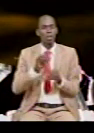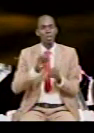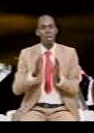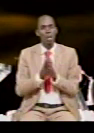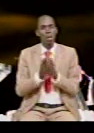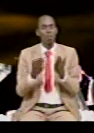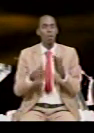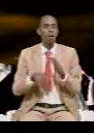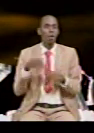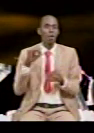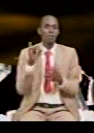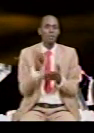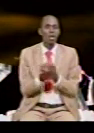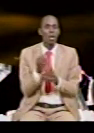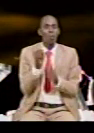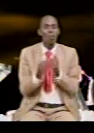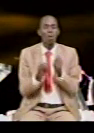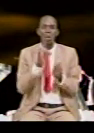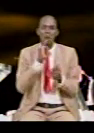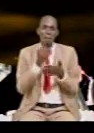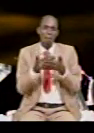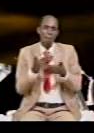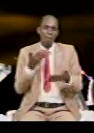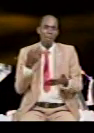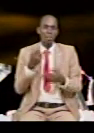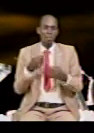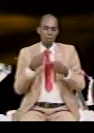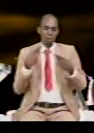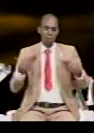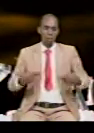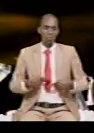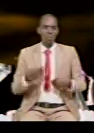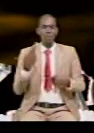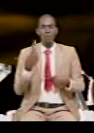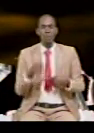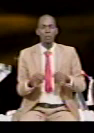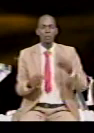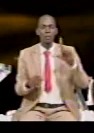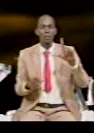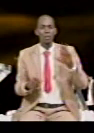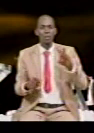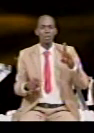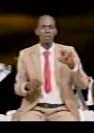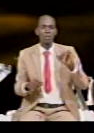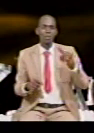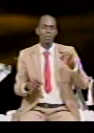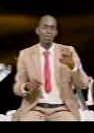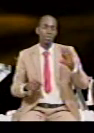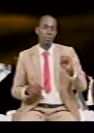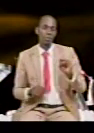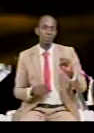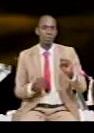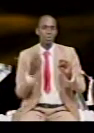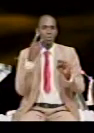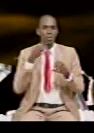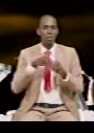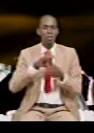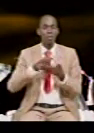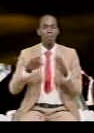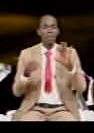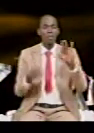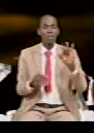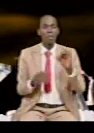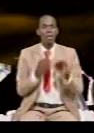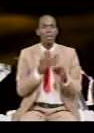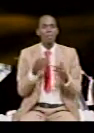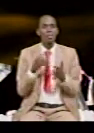out of that which is before the priests, the Levites. Verse 19, and